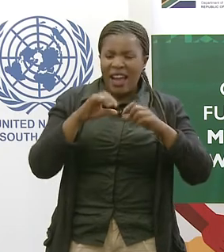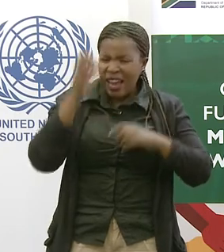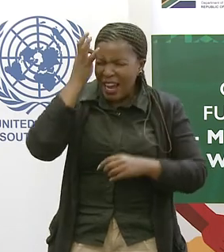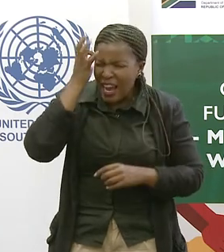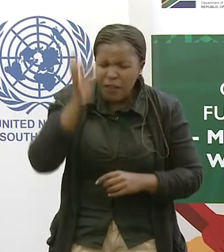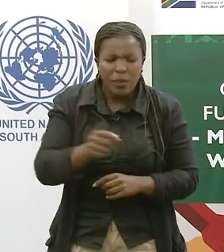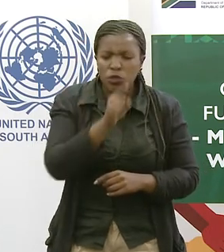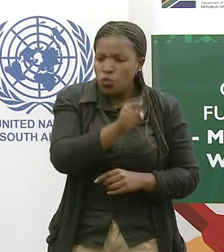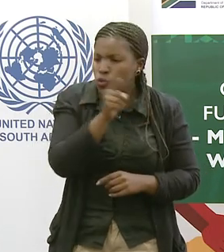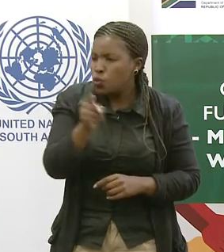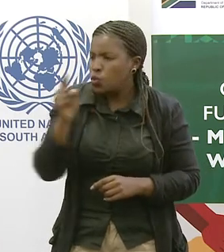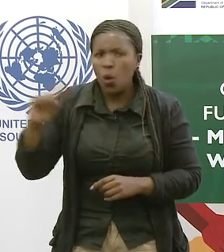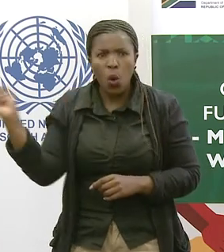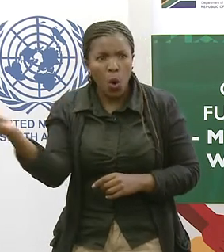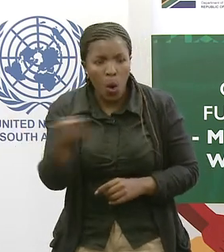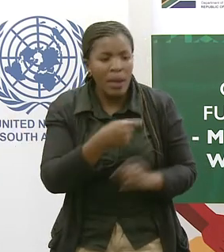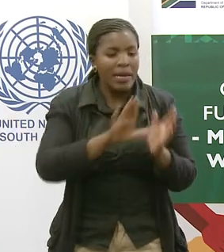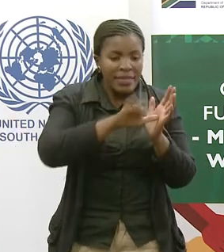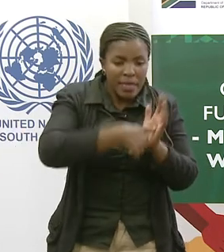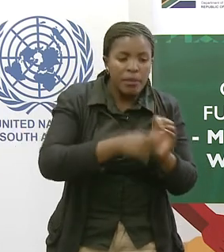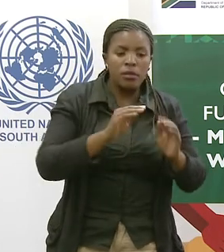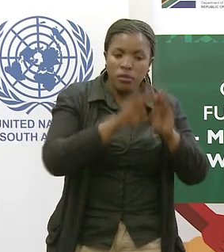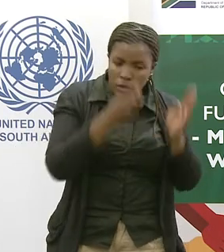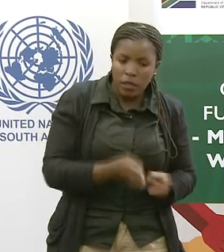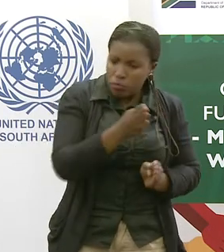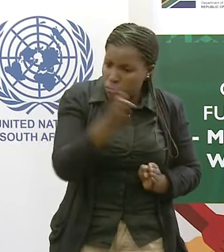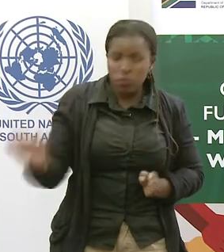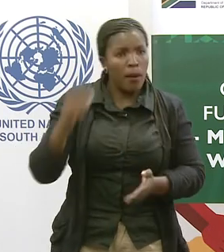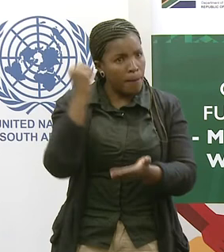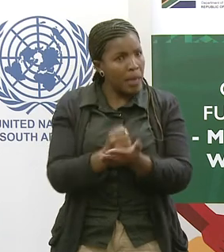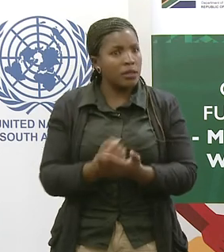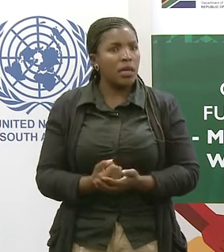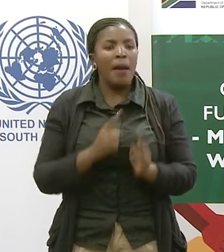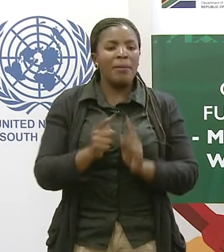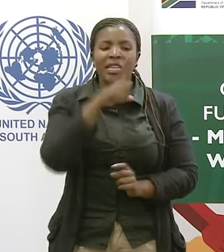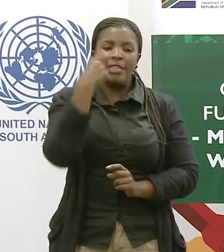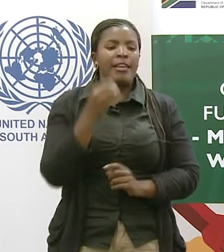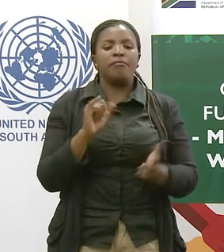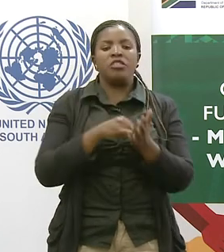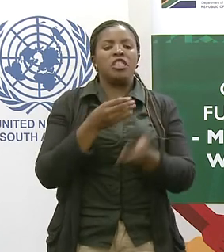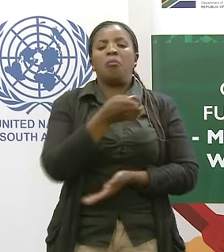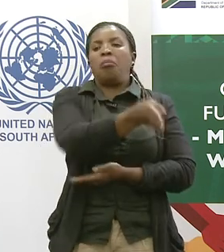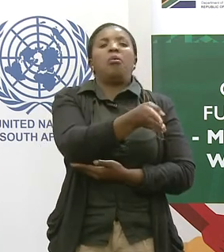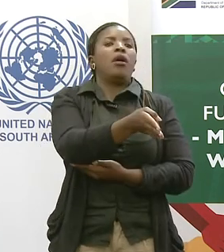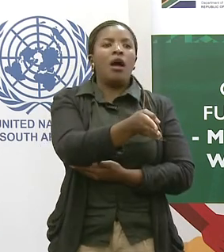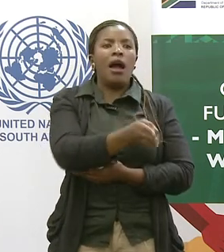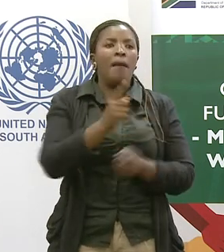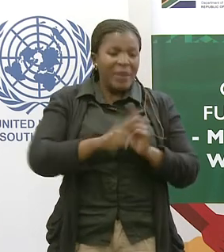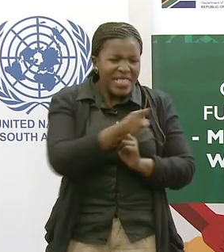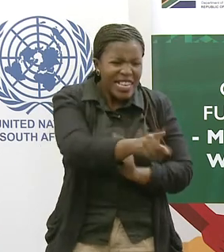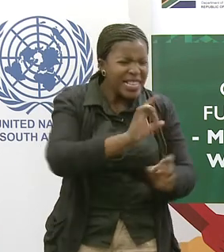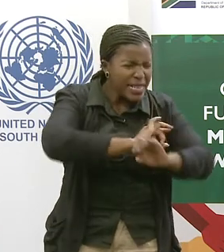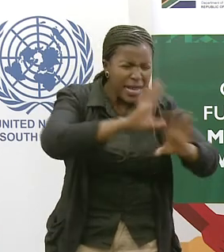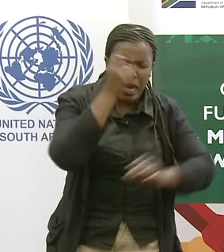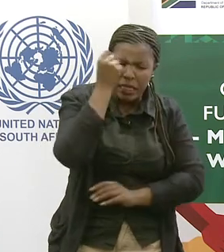one in name, but one which has experts which understand and know about every disability, because none of us